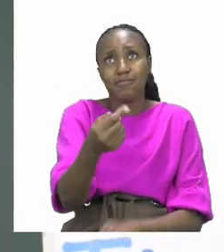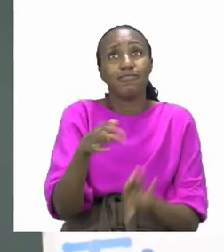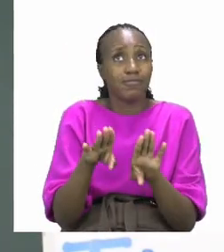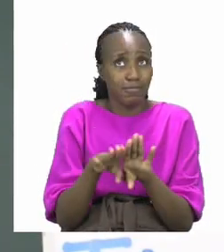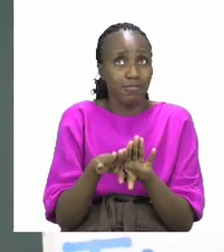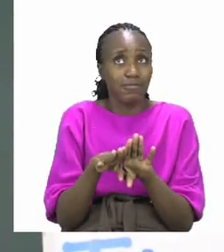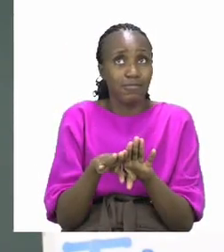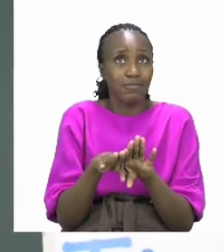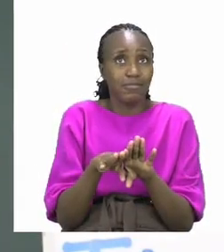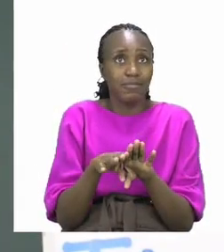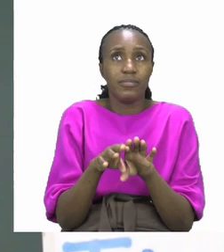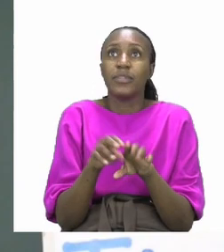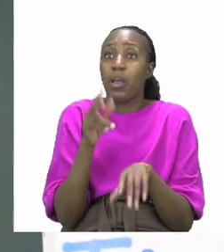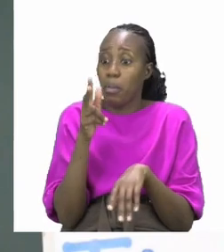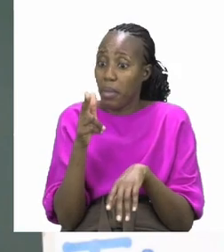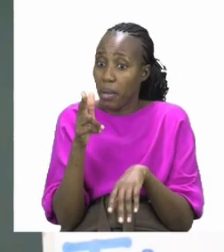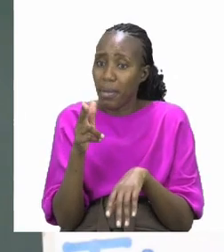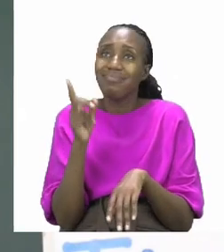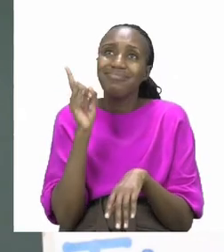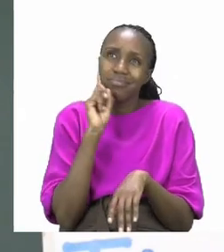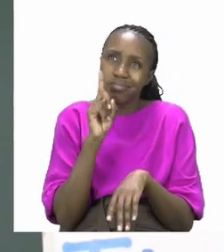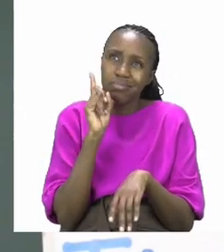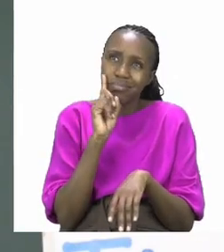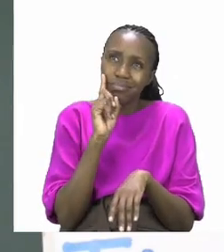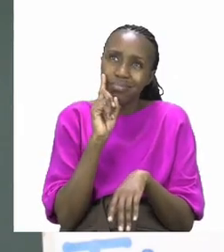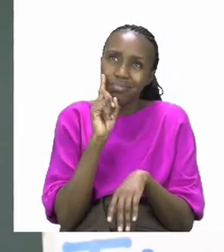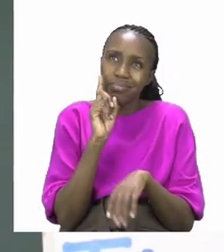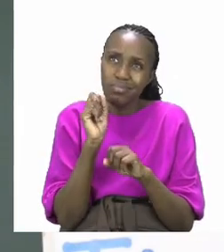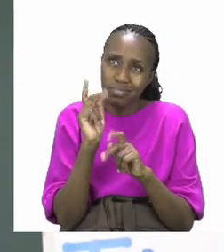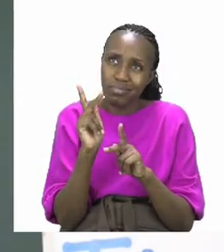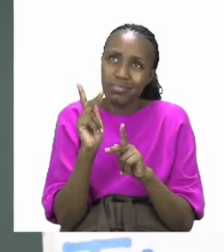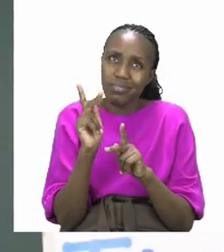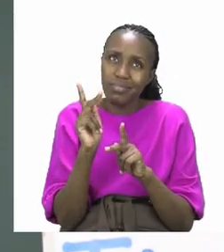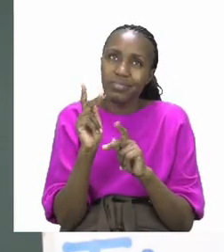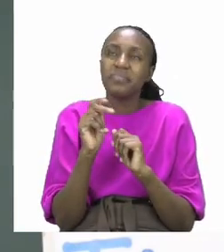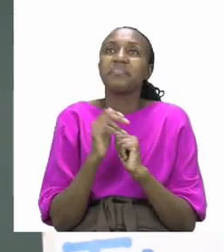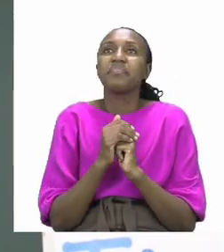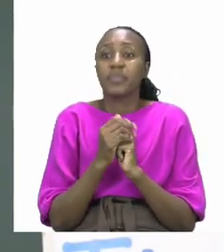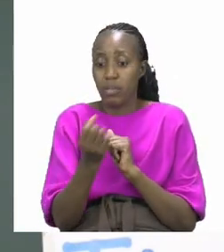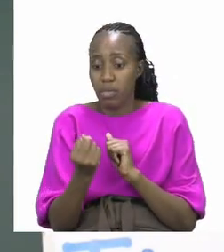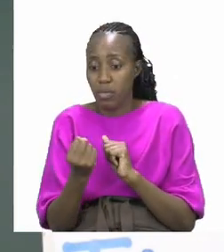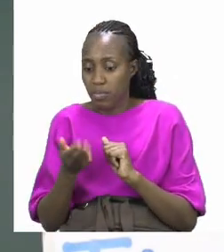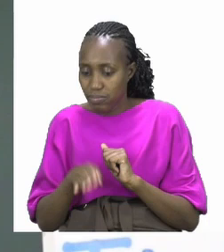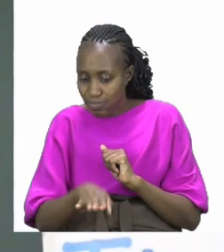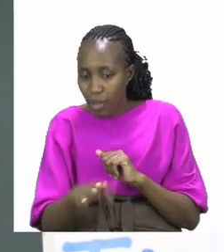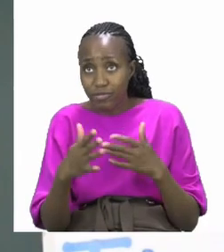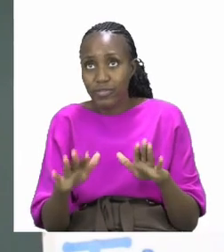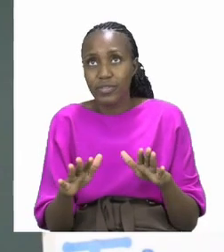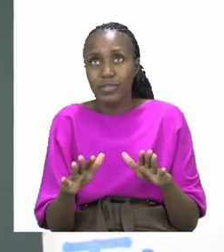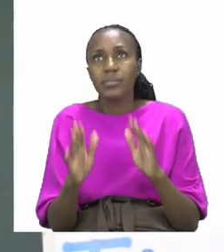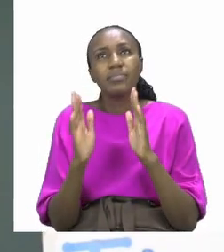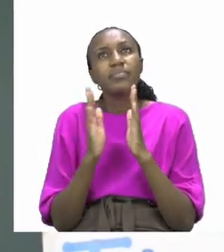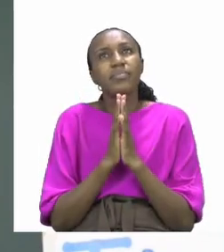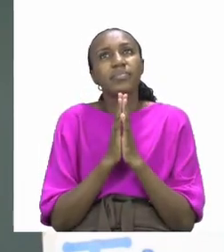you're going to use a pair of scissors, make sure that you use it correctly and then store it away when you're done. So take your time,